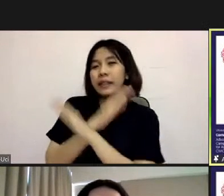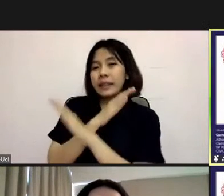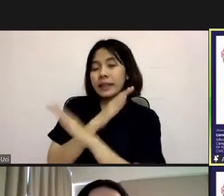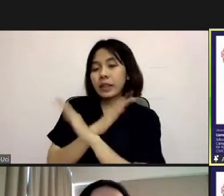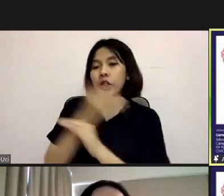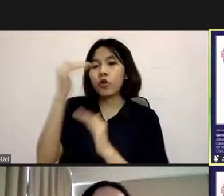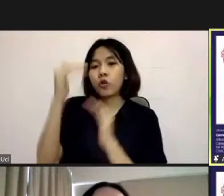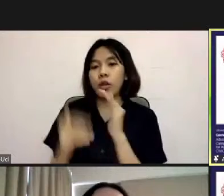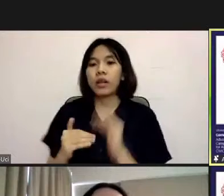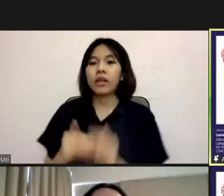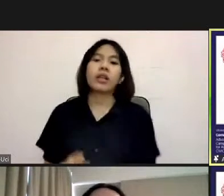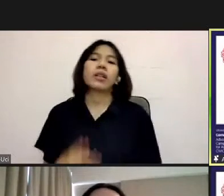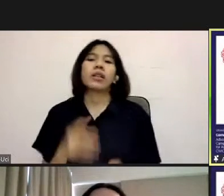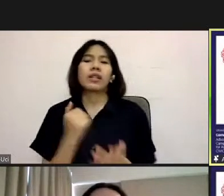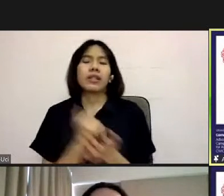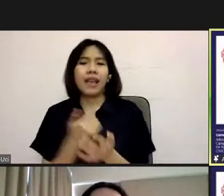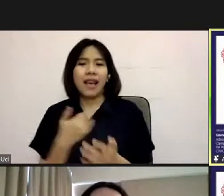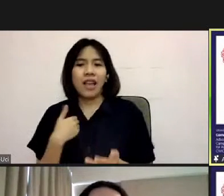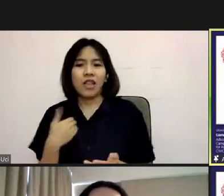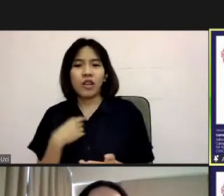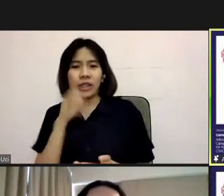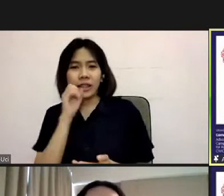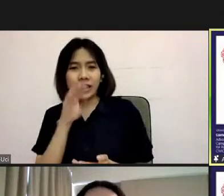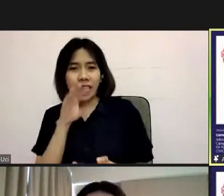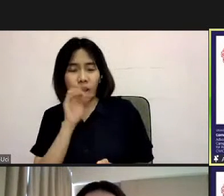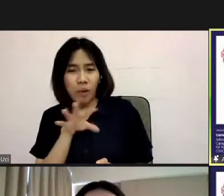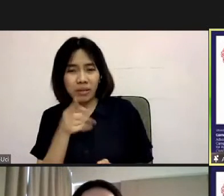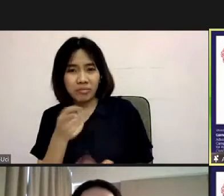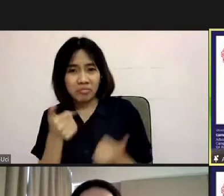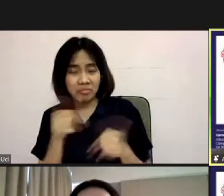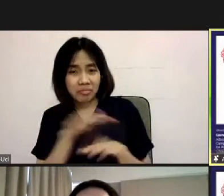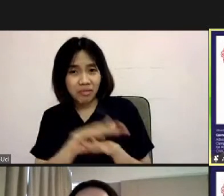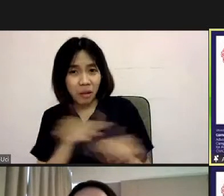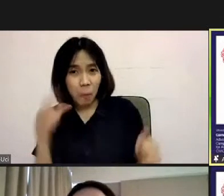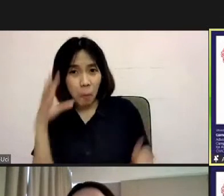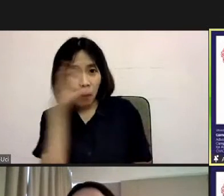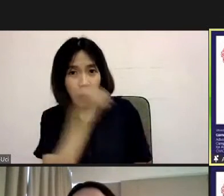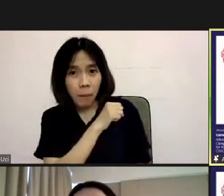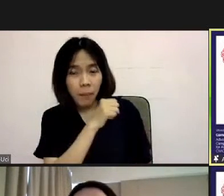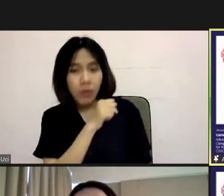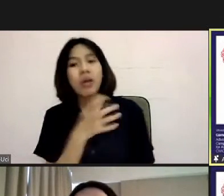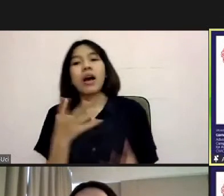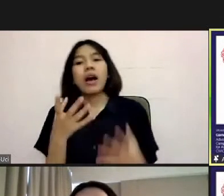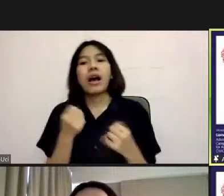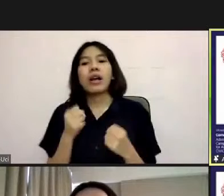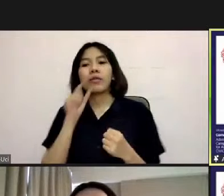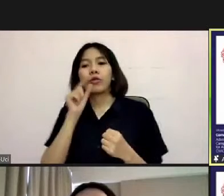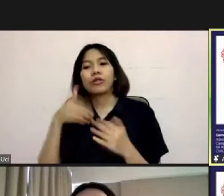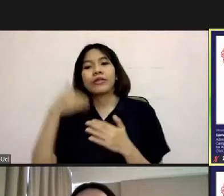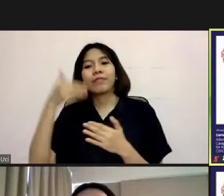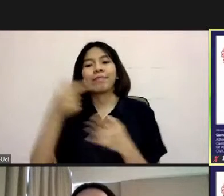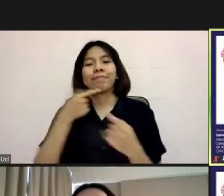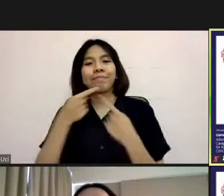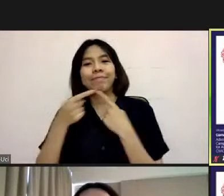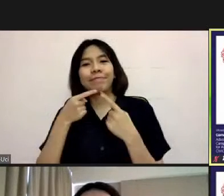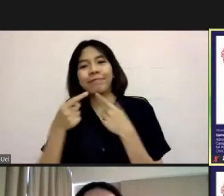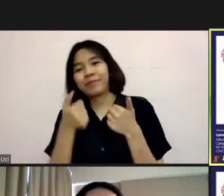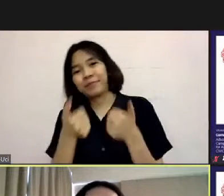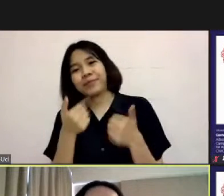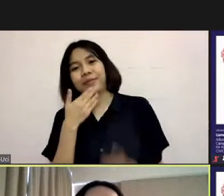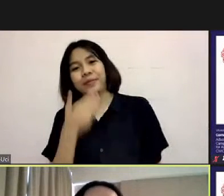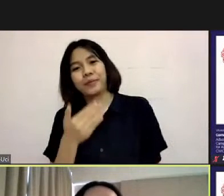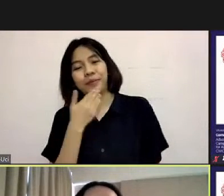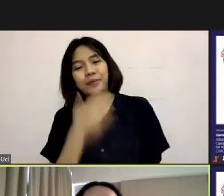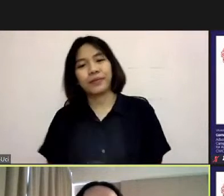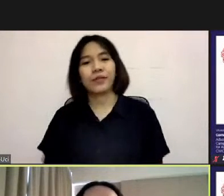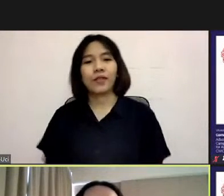information, the crucial information, you have to make sure that you can save it, you can keep it safely,